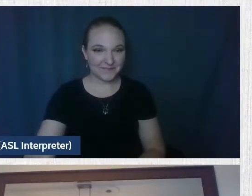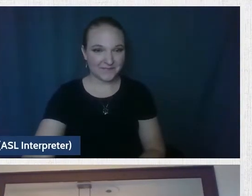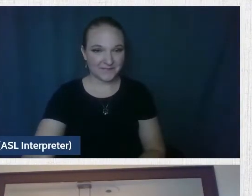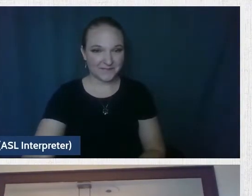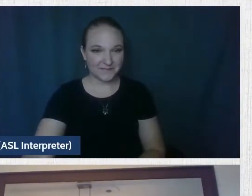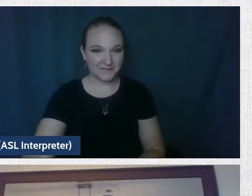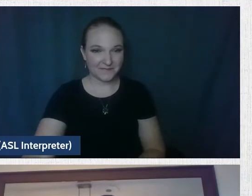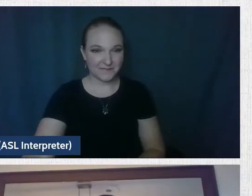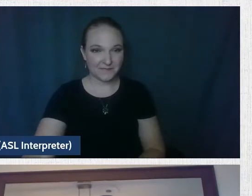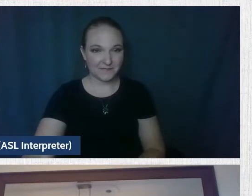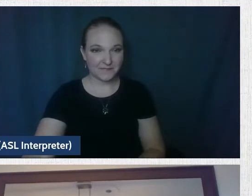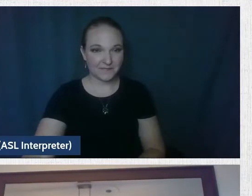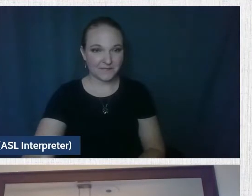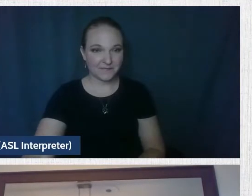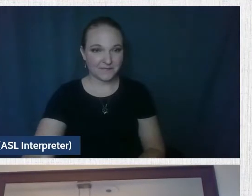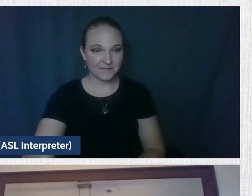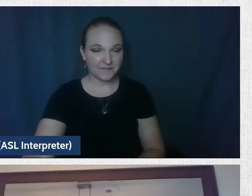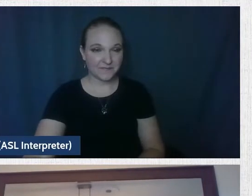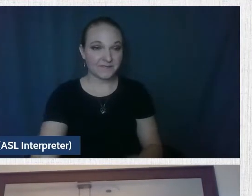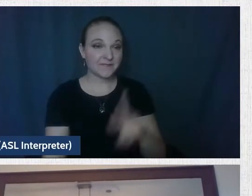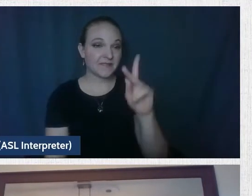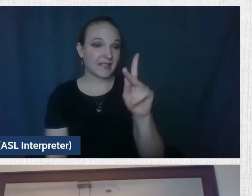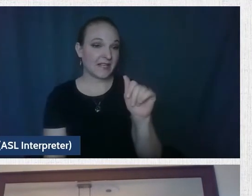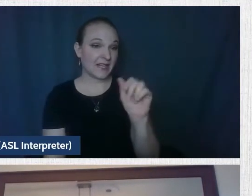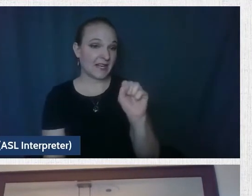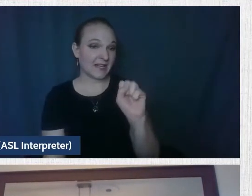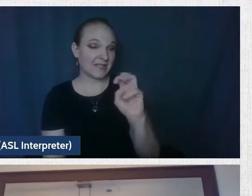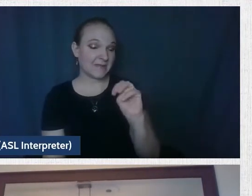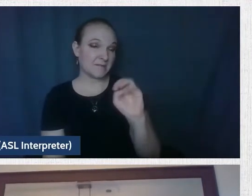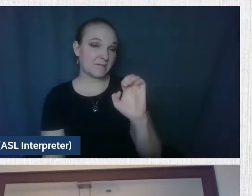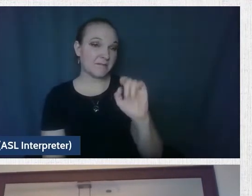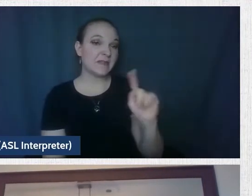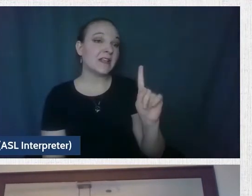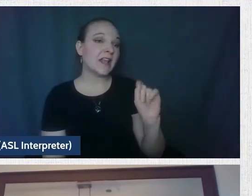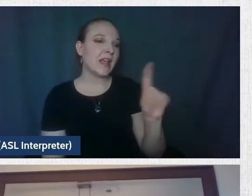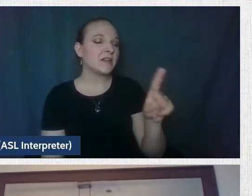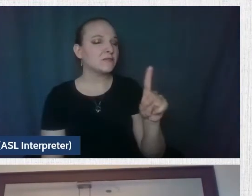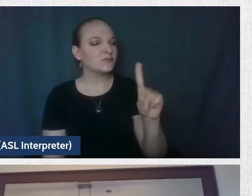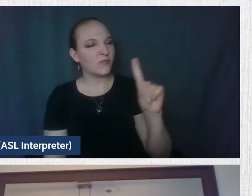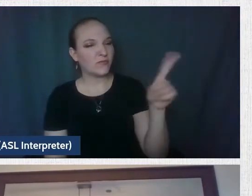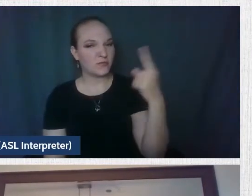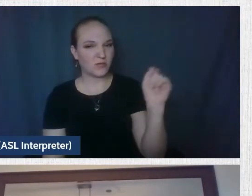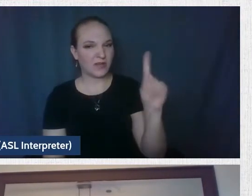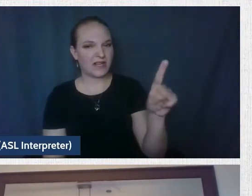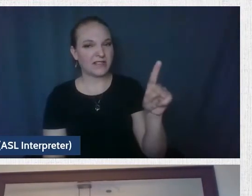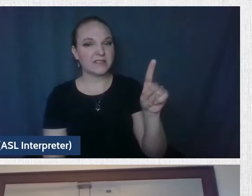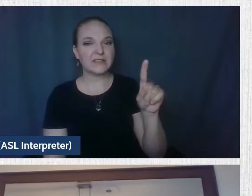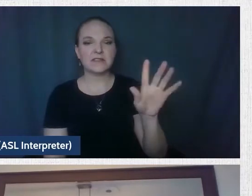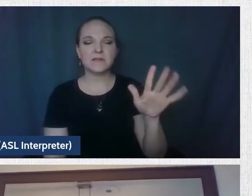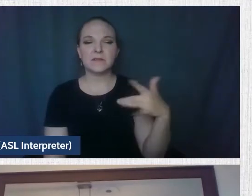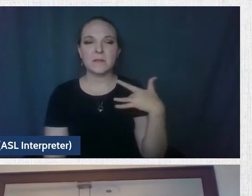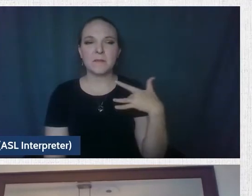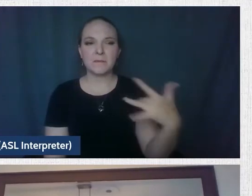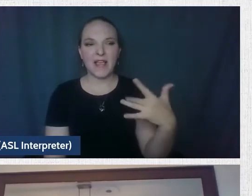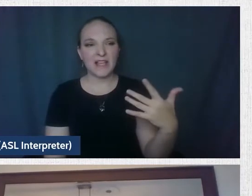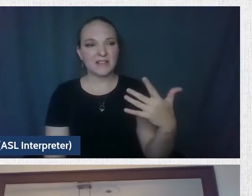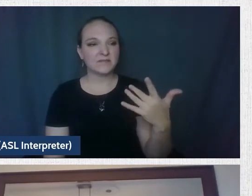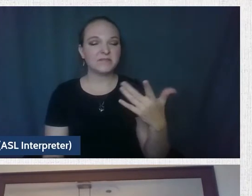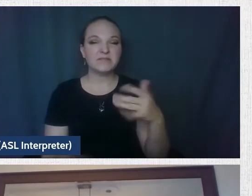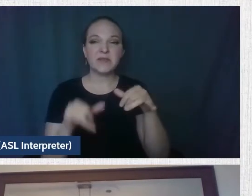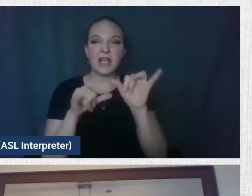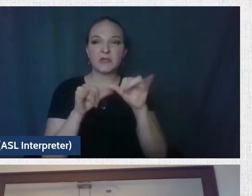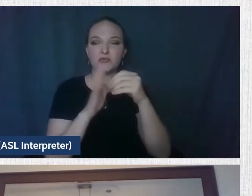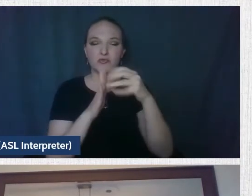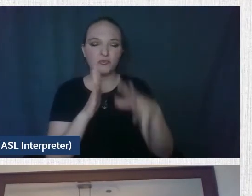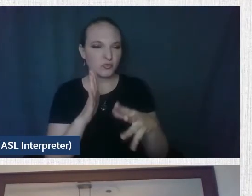DeLuzio. The first question I want to ask you, could you tell us about a typical week in the life of an engineering student in the fall